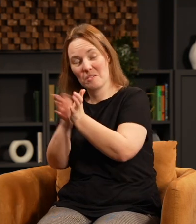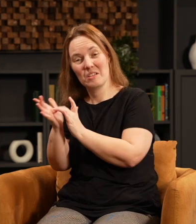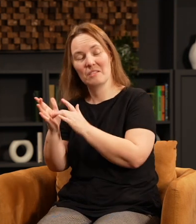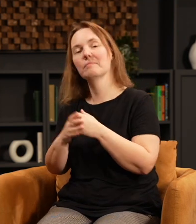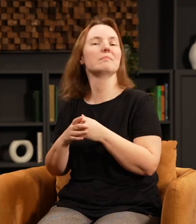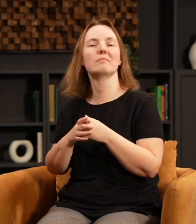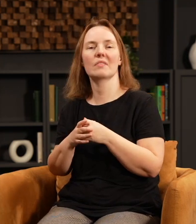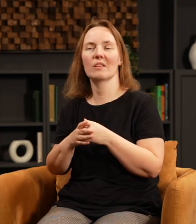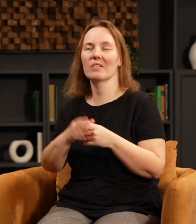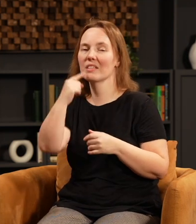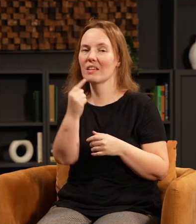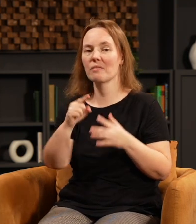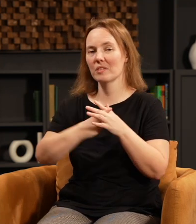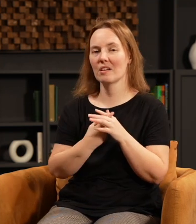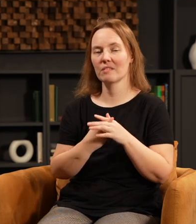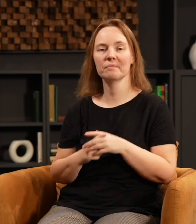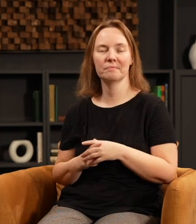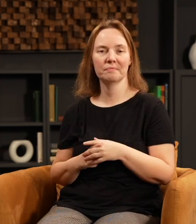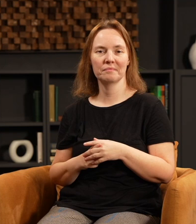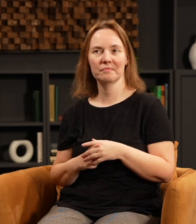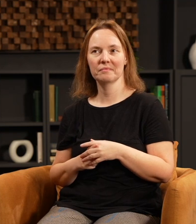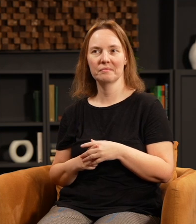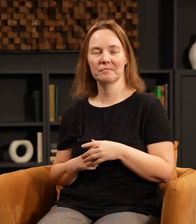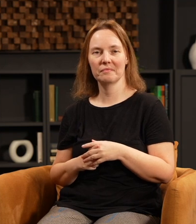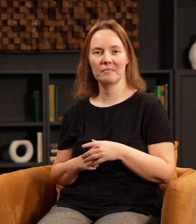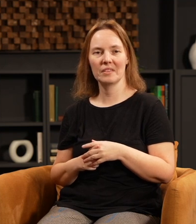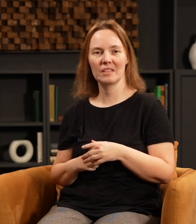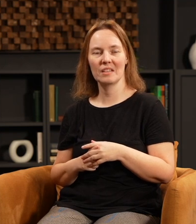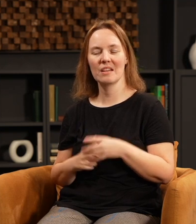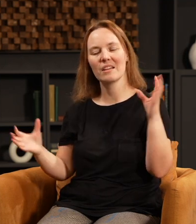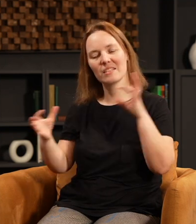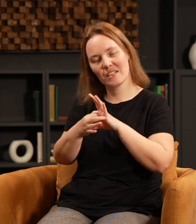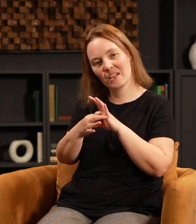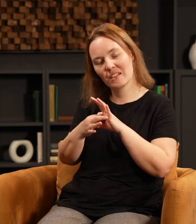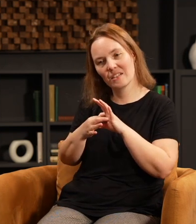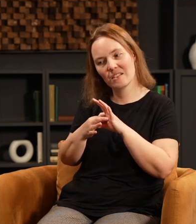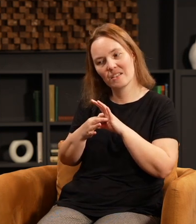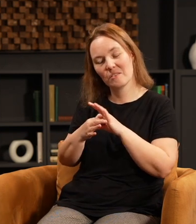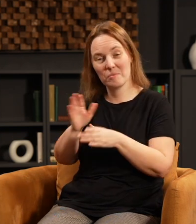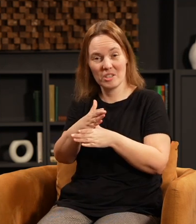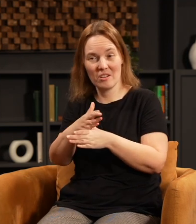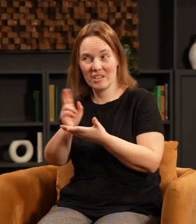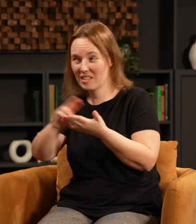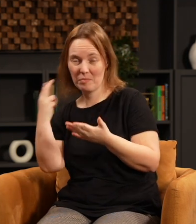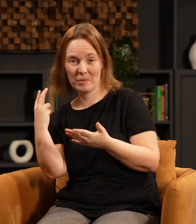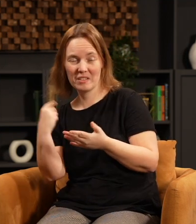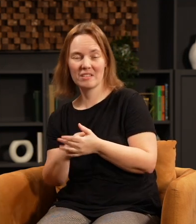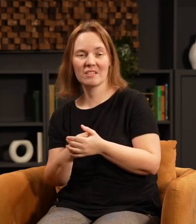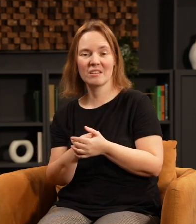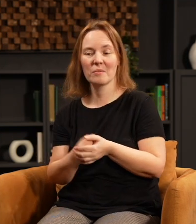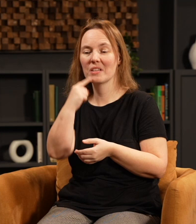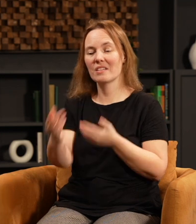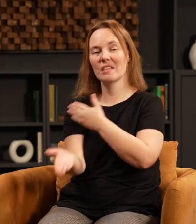So I want to say from the outset, and this is where I kind of want to broach a different topic here that's related to what we've been sharing the last couple of weeks, but I want to say